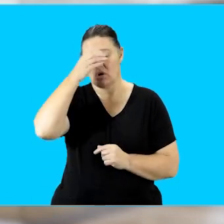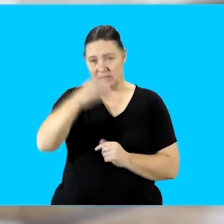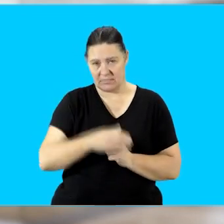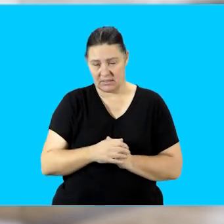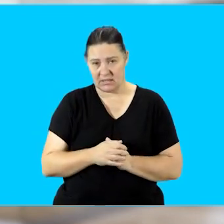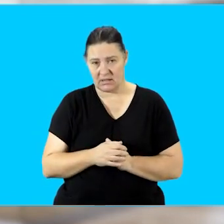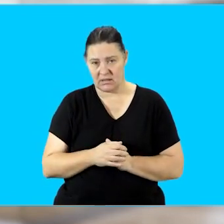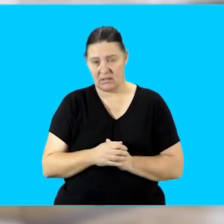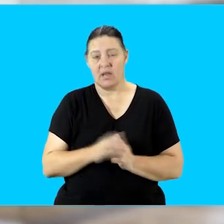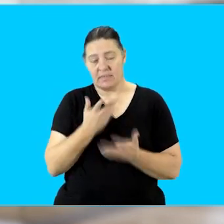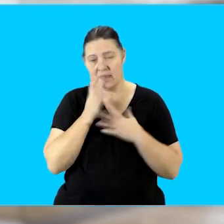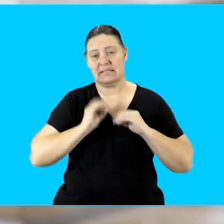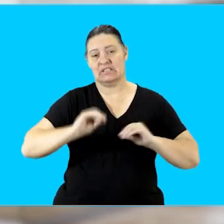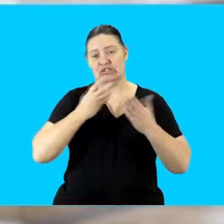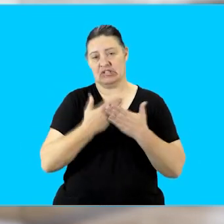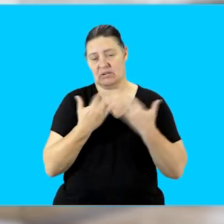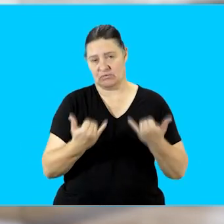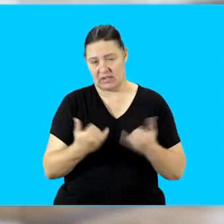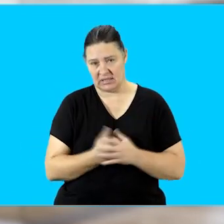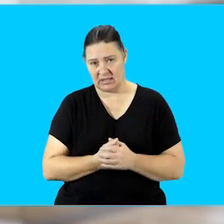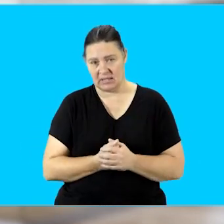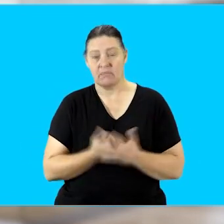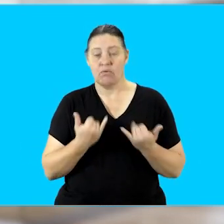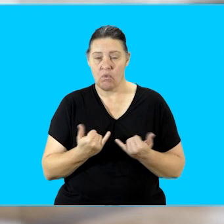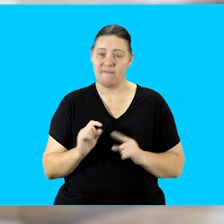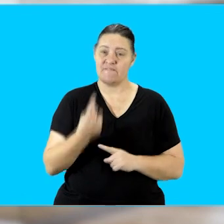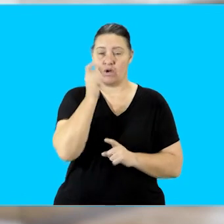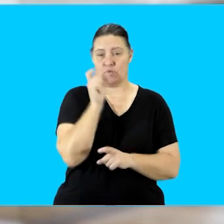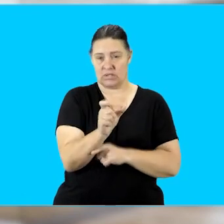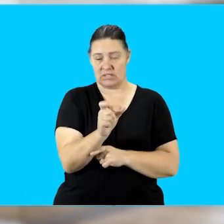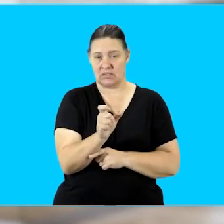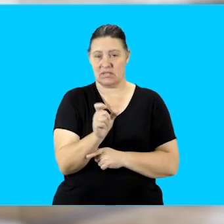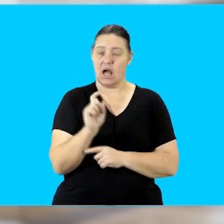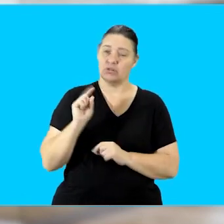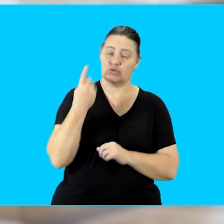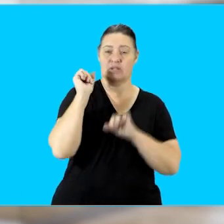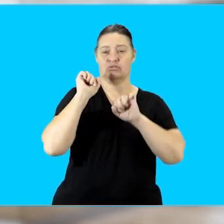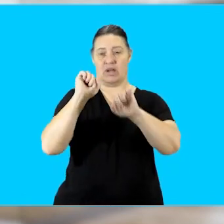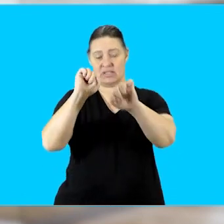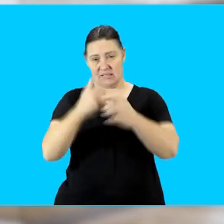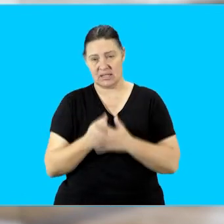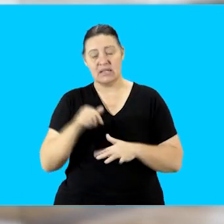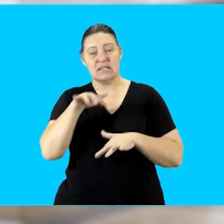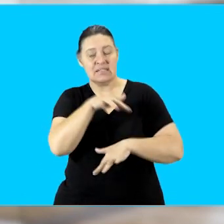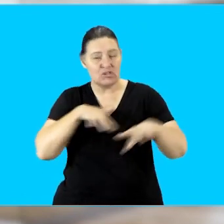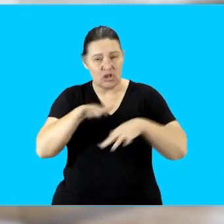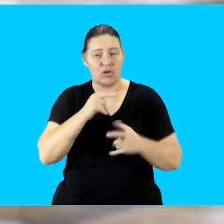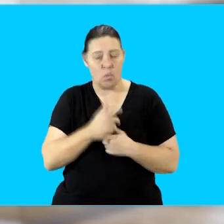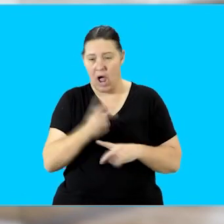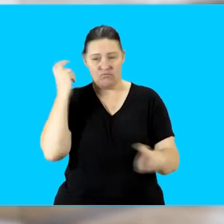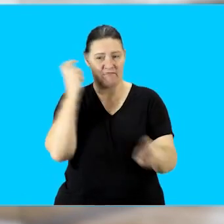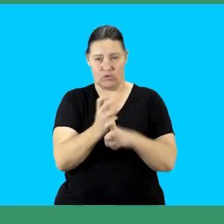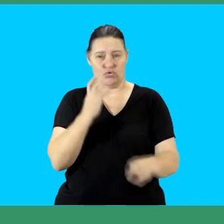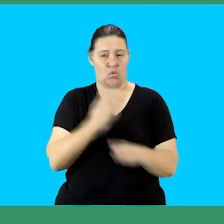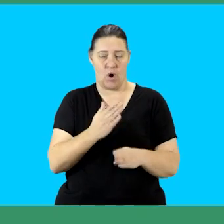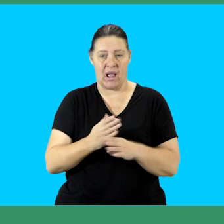will be easier for you to grasp the concept that I'll be teaching you today. Now, let's start with the first word,